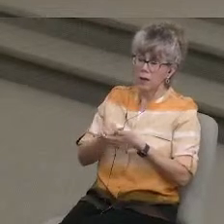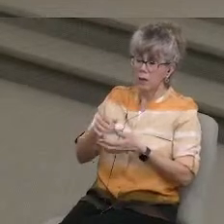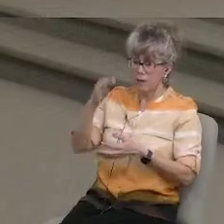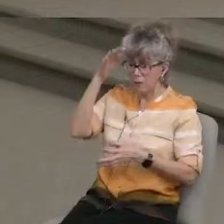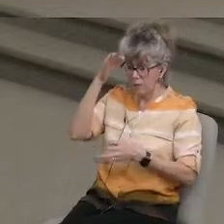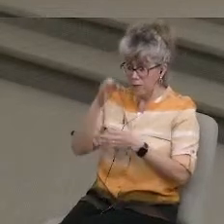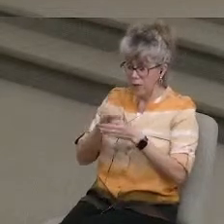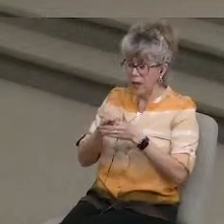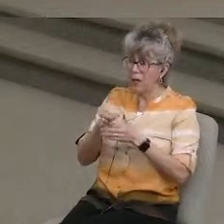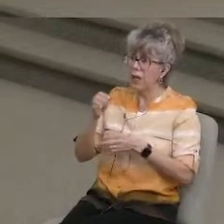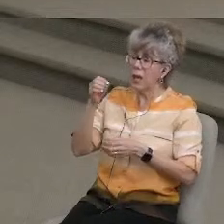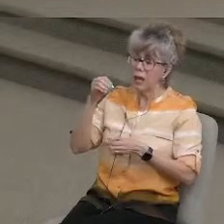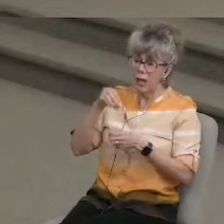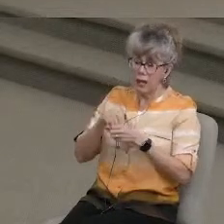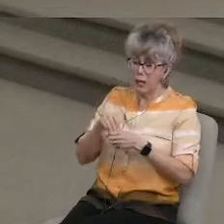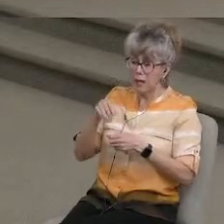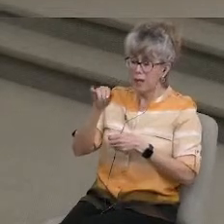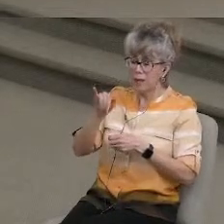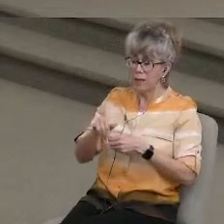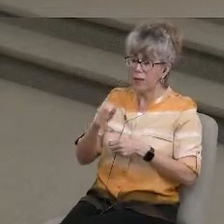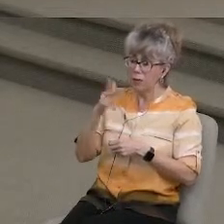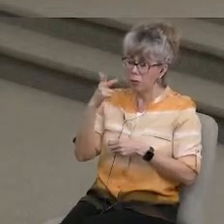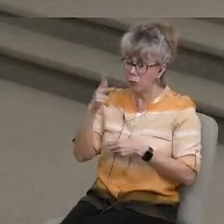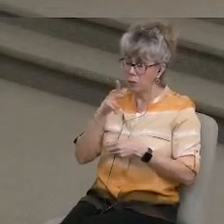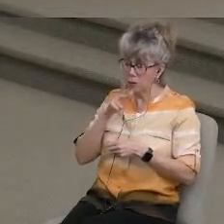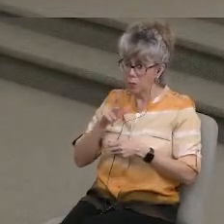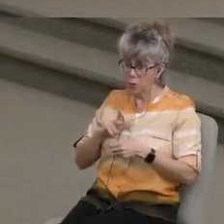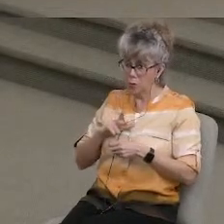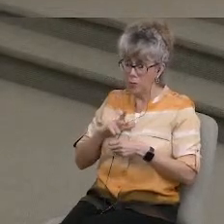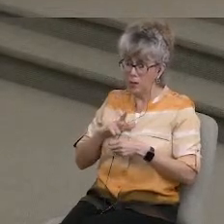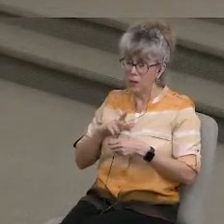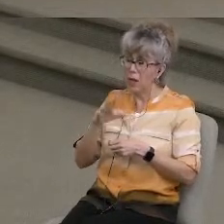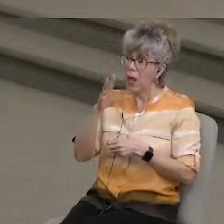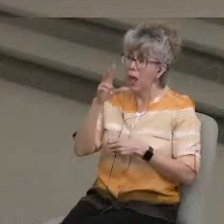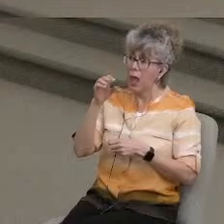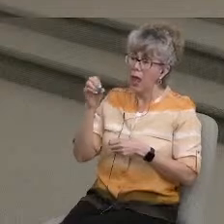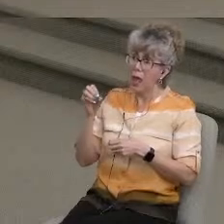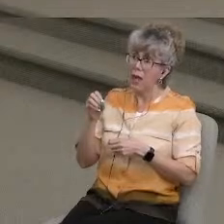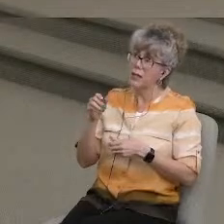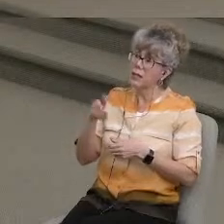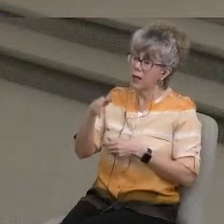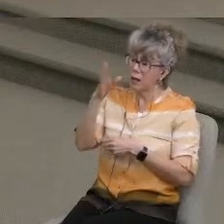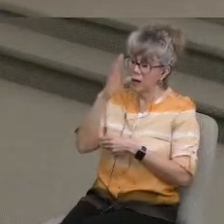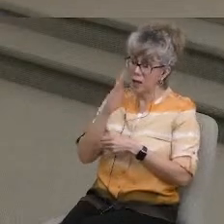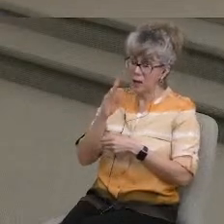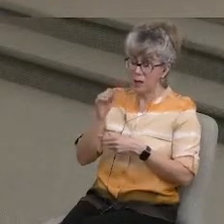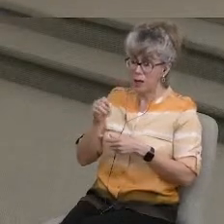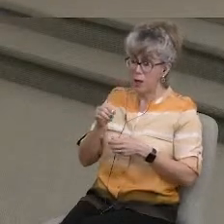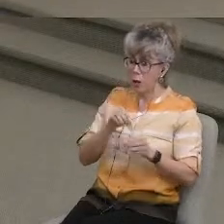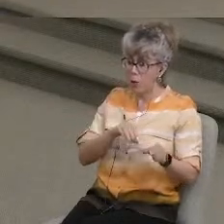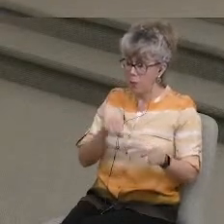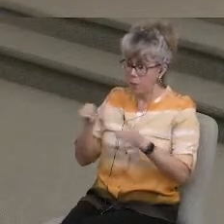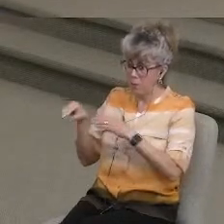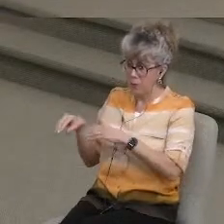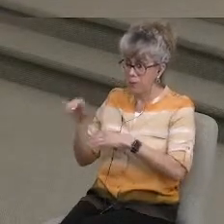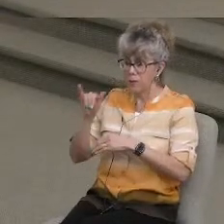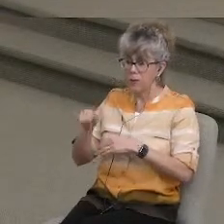Those are truths of history and truths of Scripture. And without those truths and